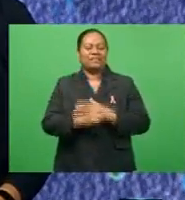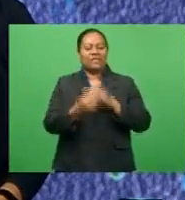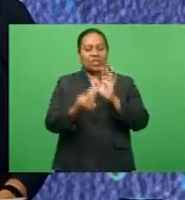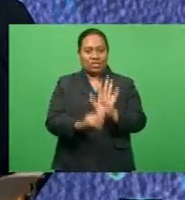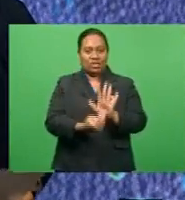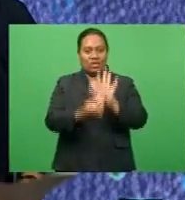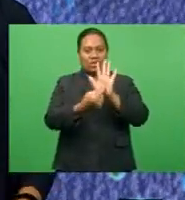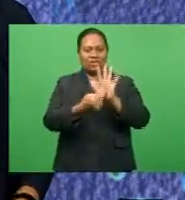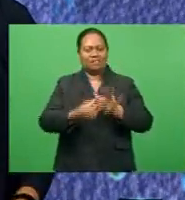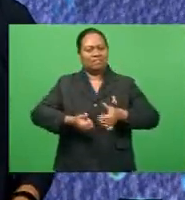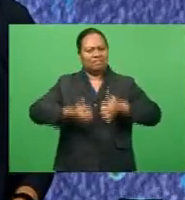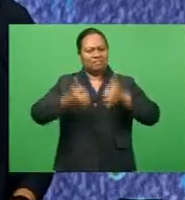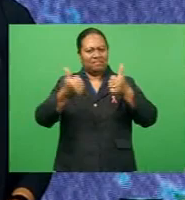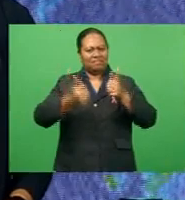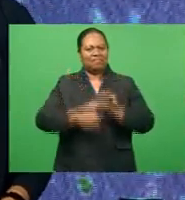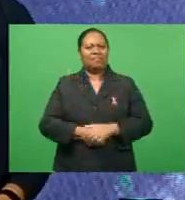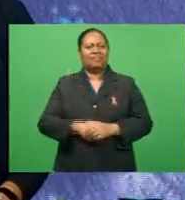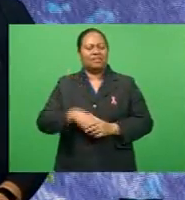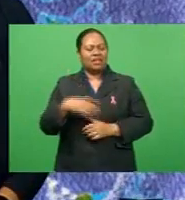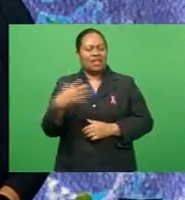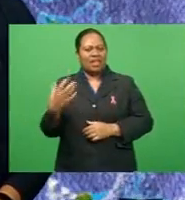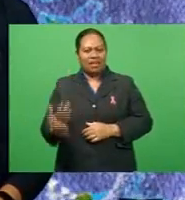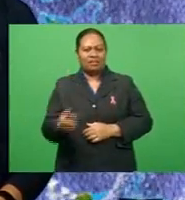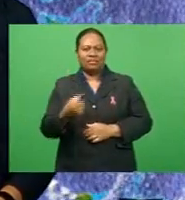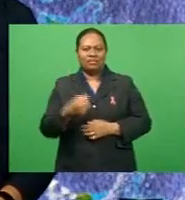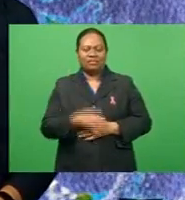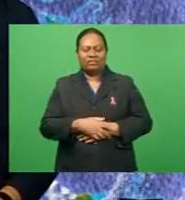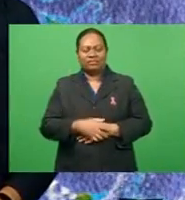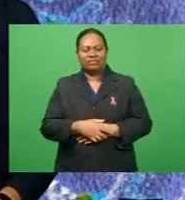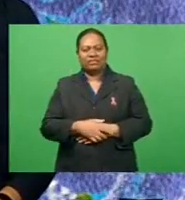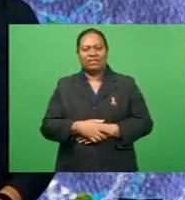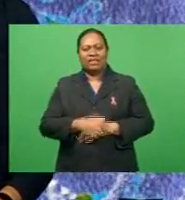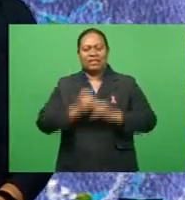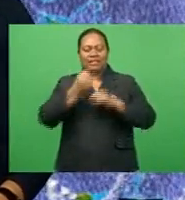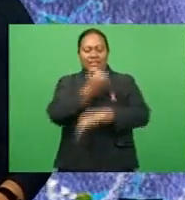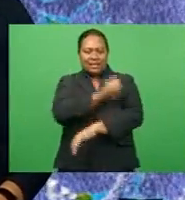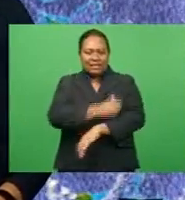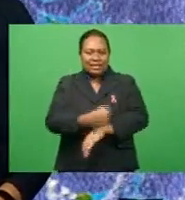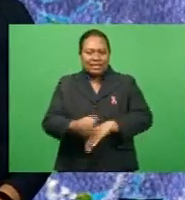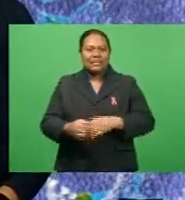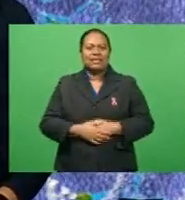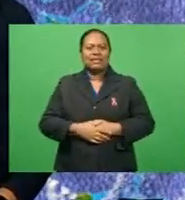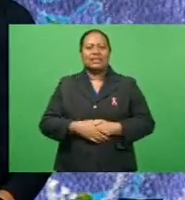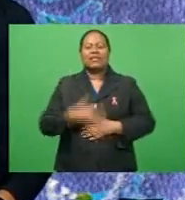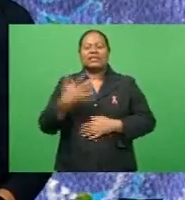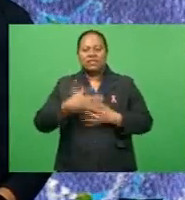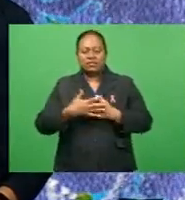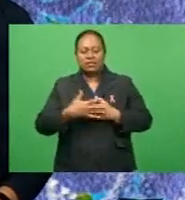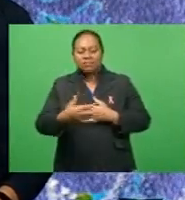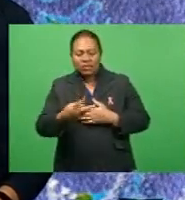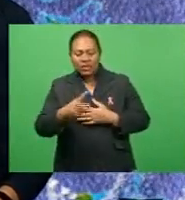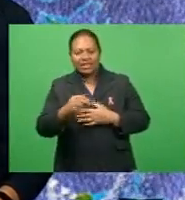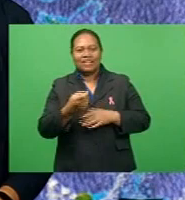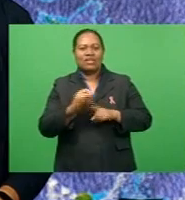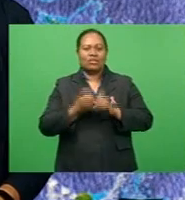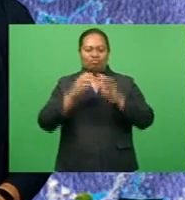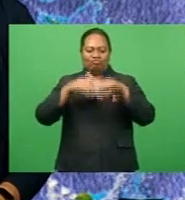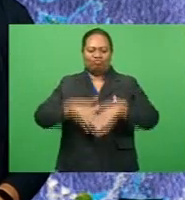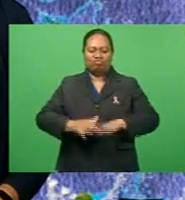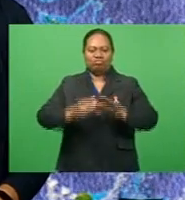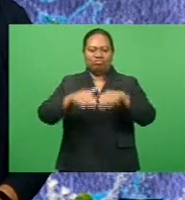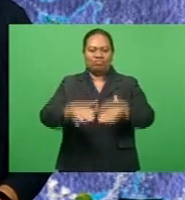north, great is what I have to say. At sea, southeast winds 15 to 20 knots, moderate to rough